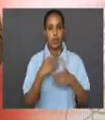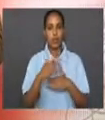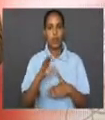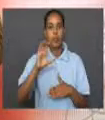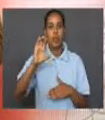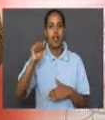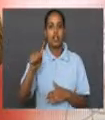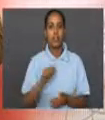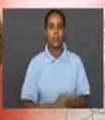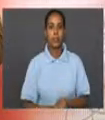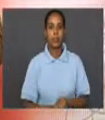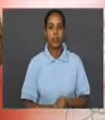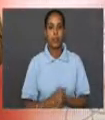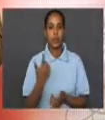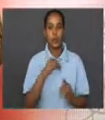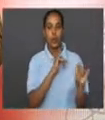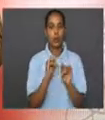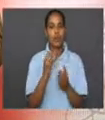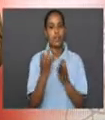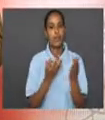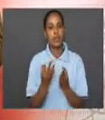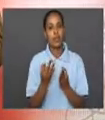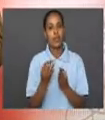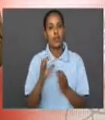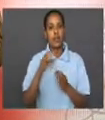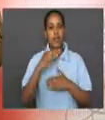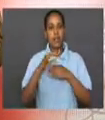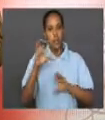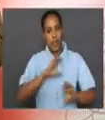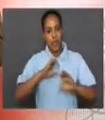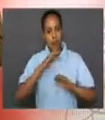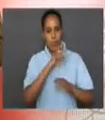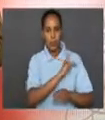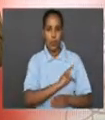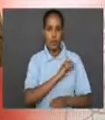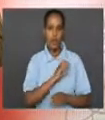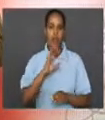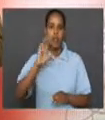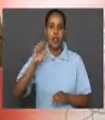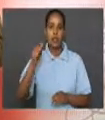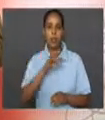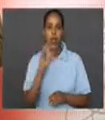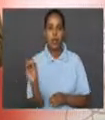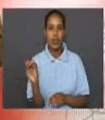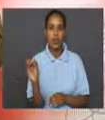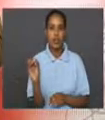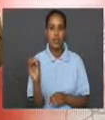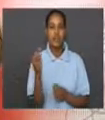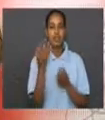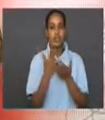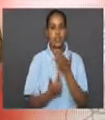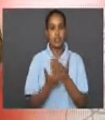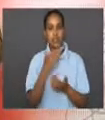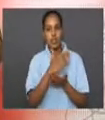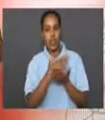of calcium. We will also explain the chemical properties of calcium and